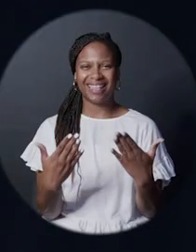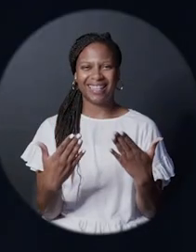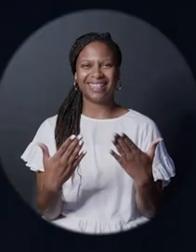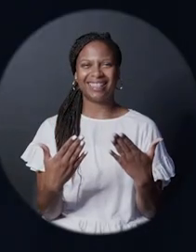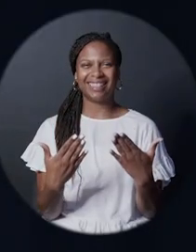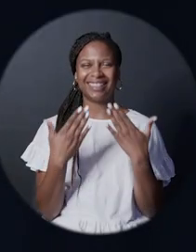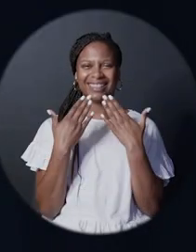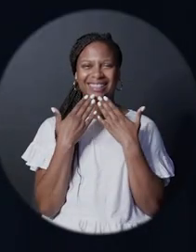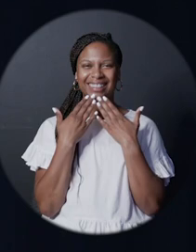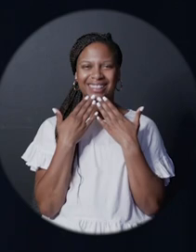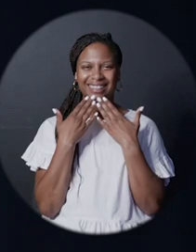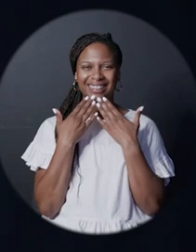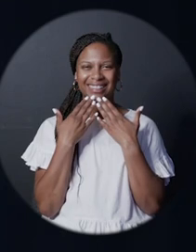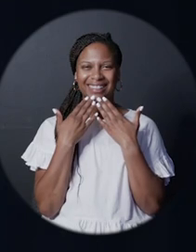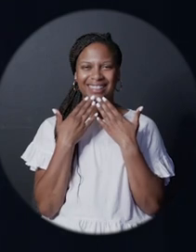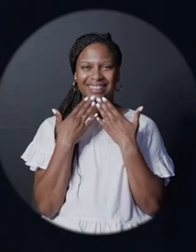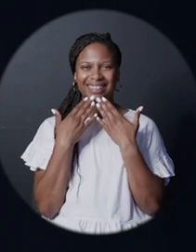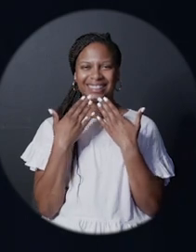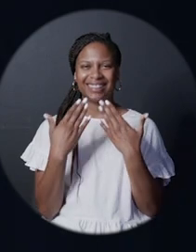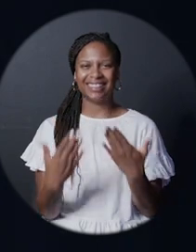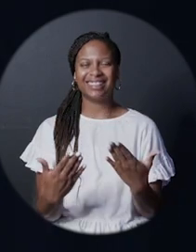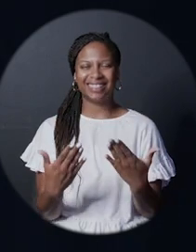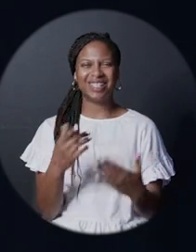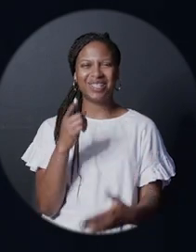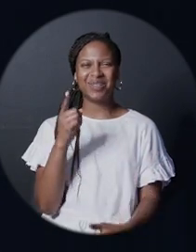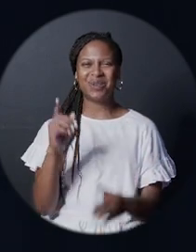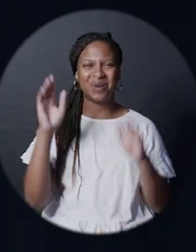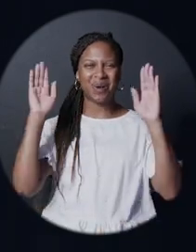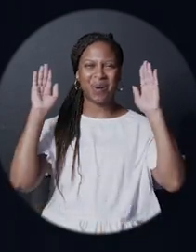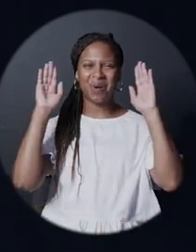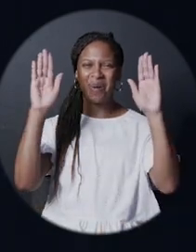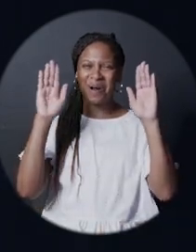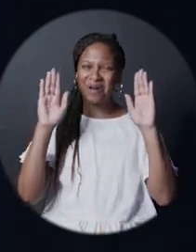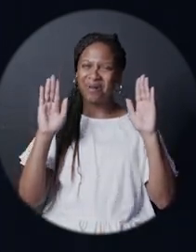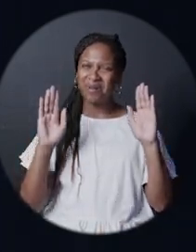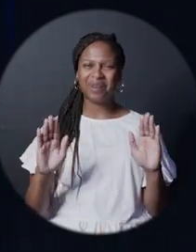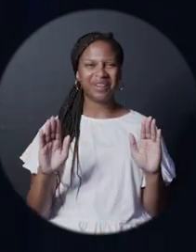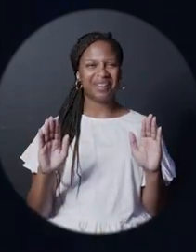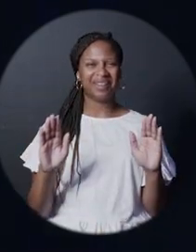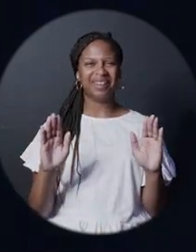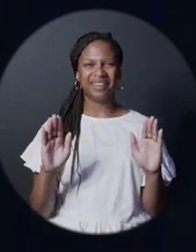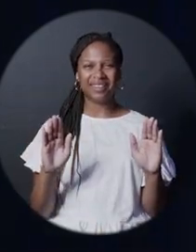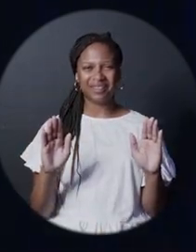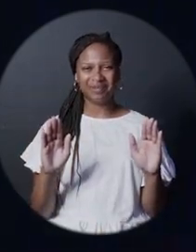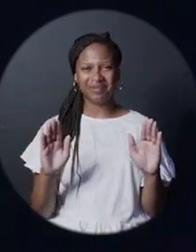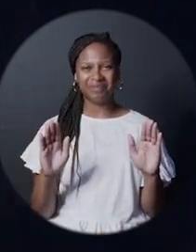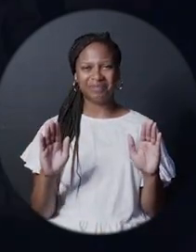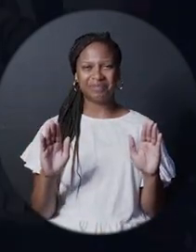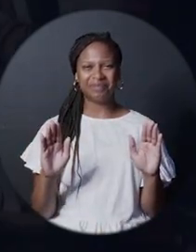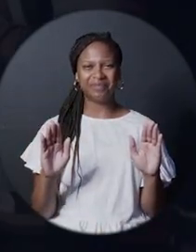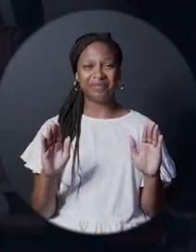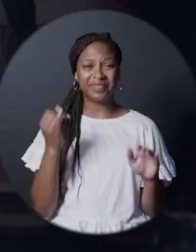Thank you. Thank you that you are wonderful.